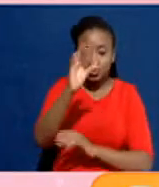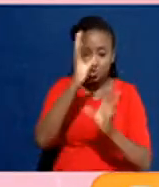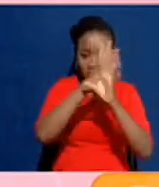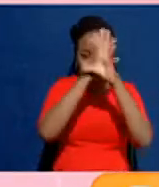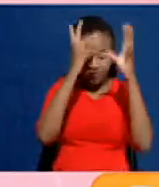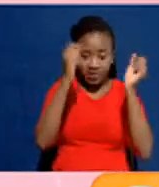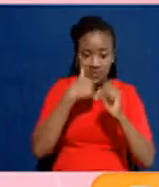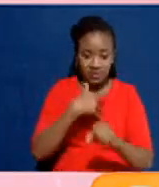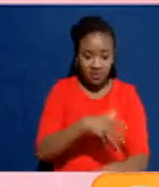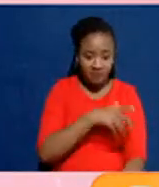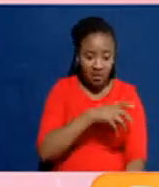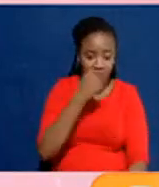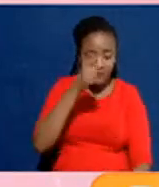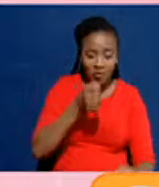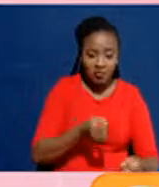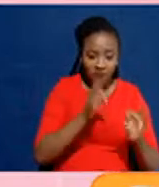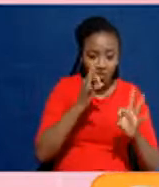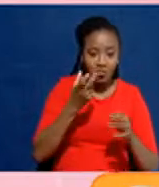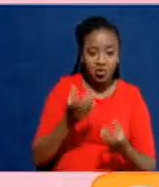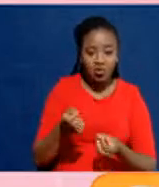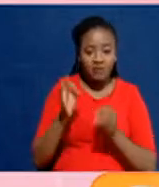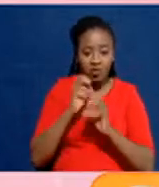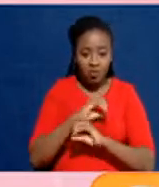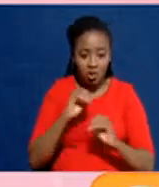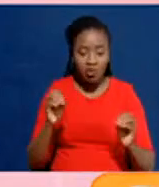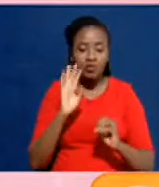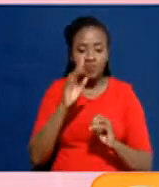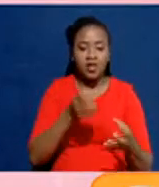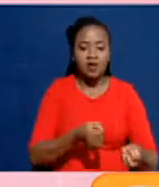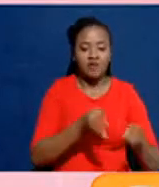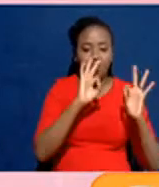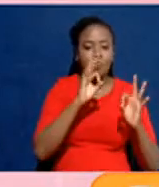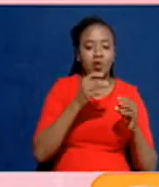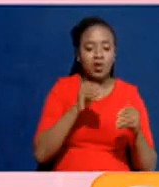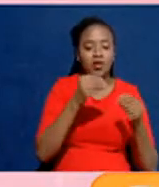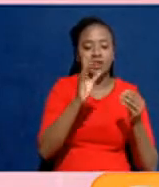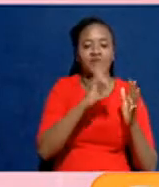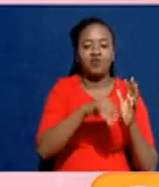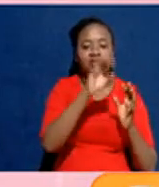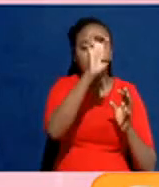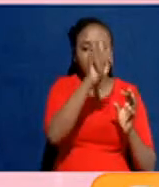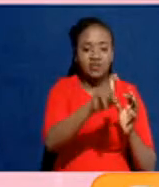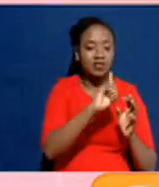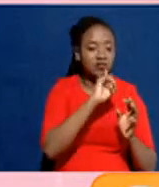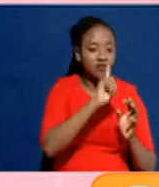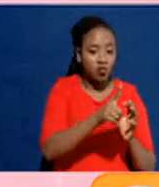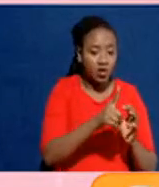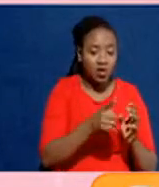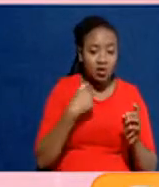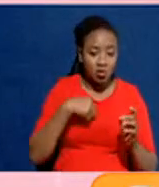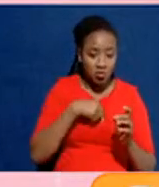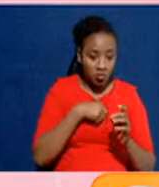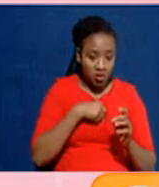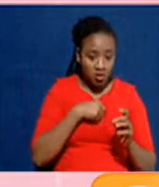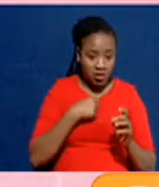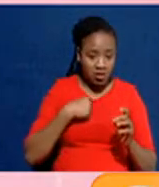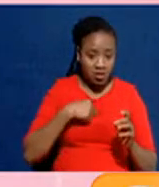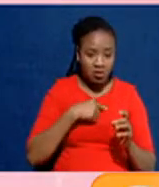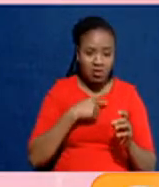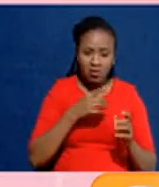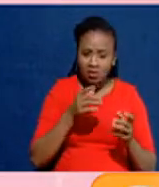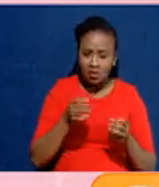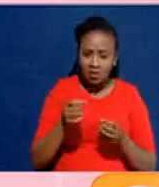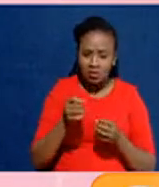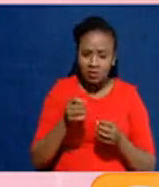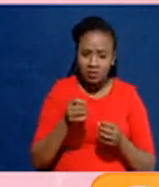informal and formal? Yes. Informal is the executive orders. Do we follow through our constitution? What do you mean